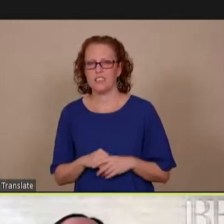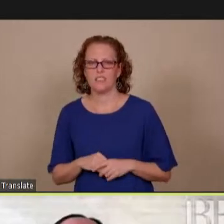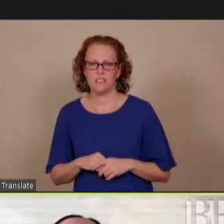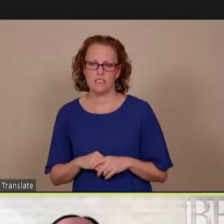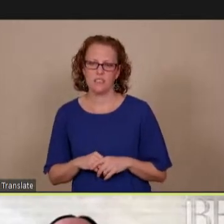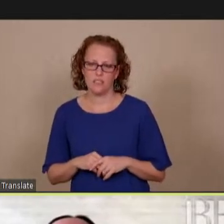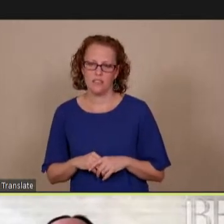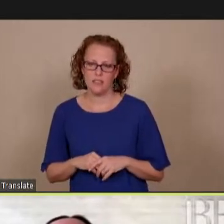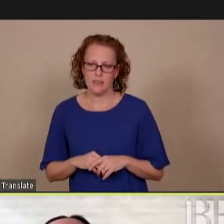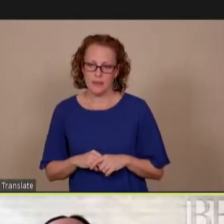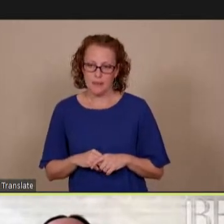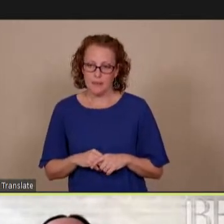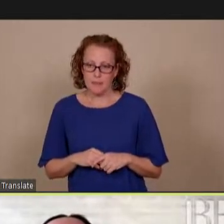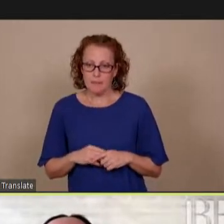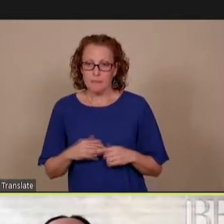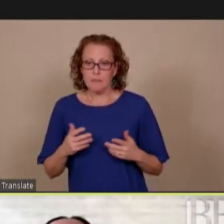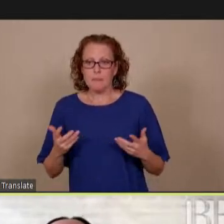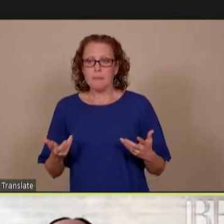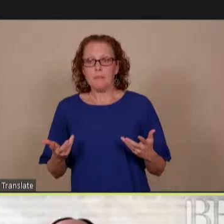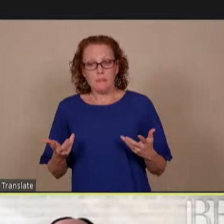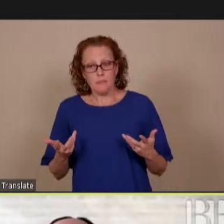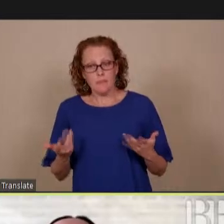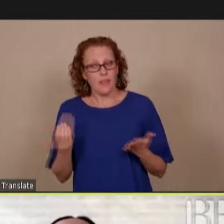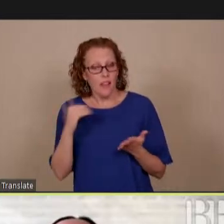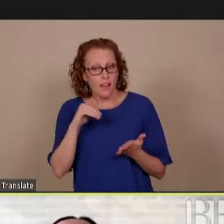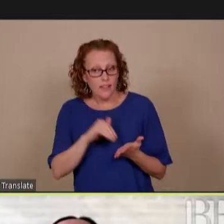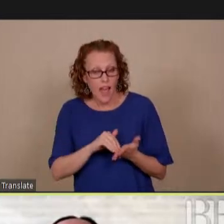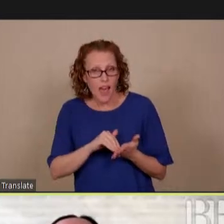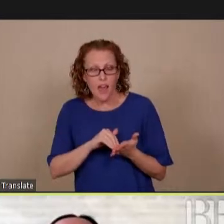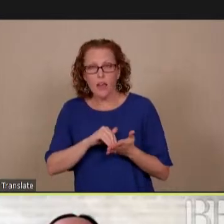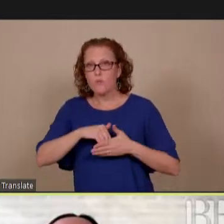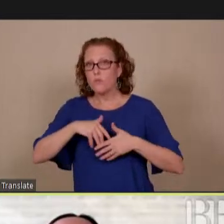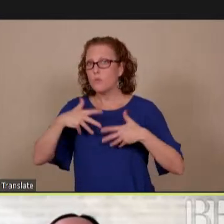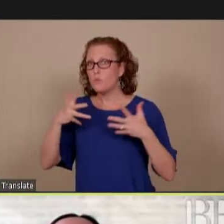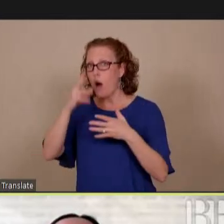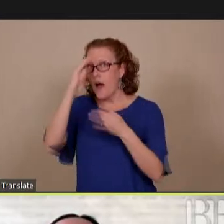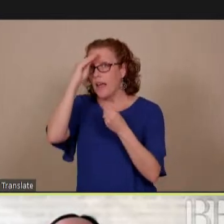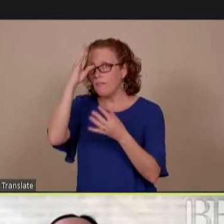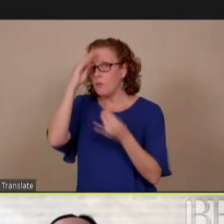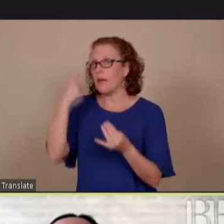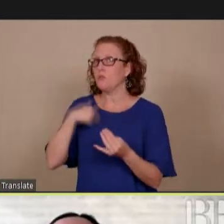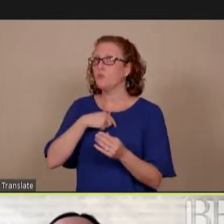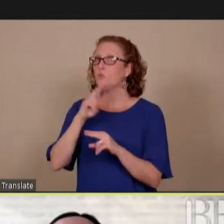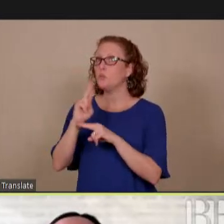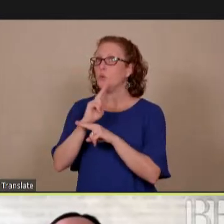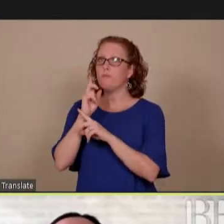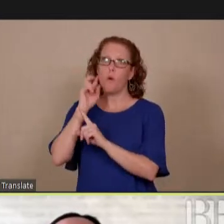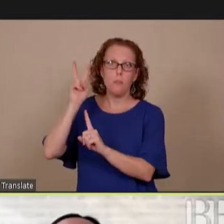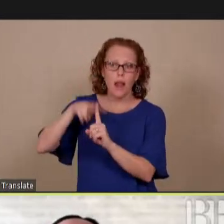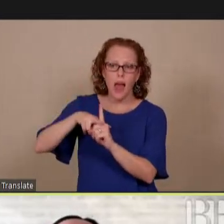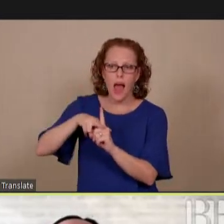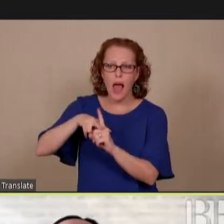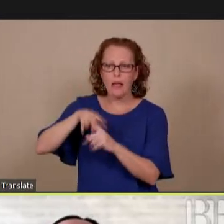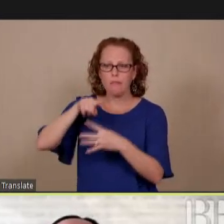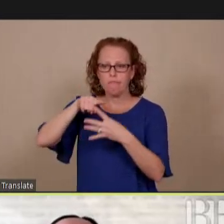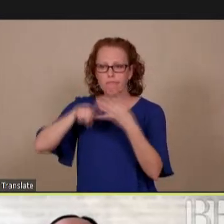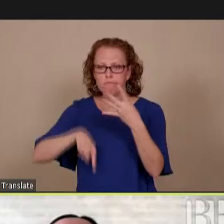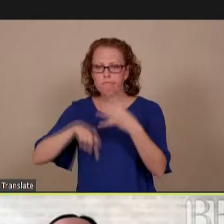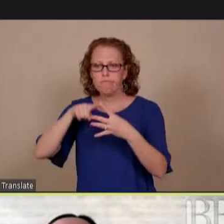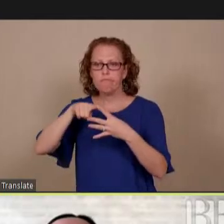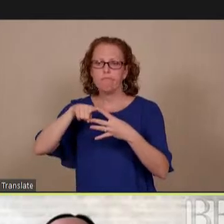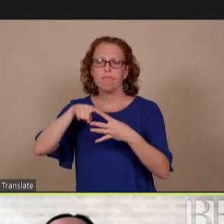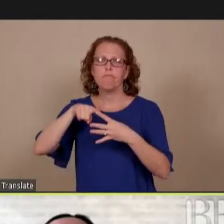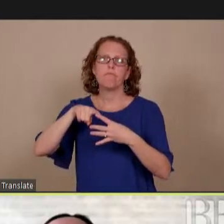And so the sources of information that we utilized when preparing these maps are demographic data, the census data,